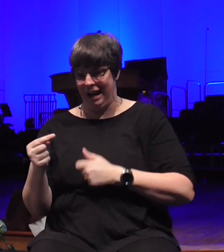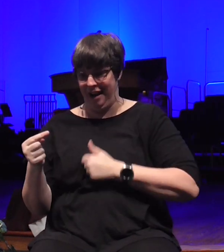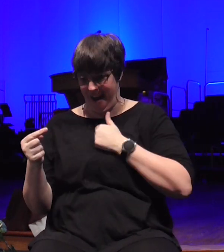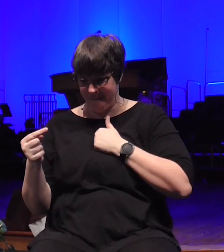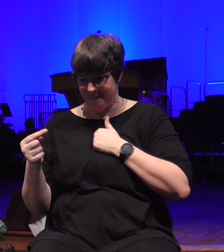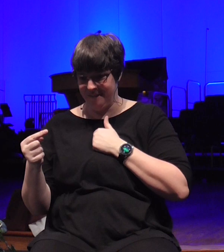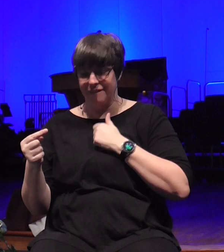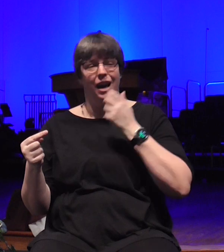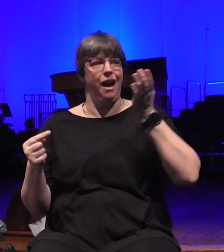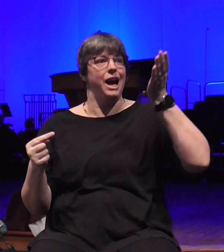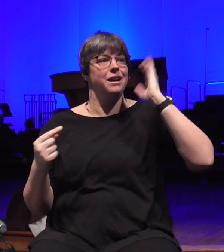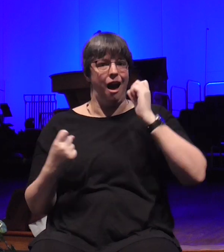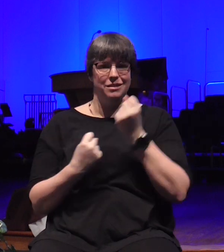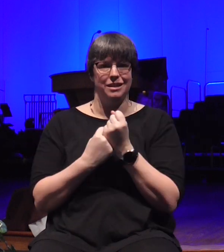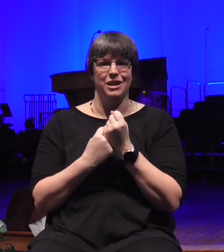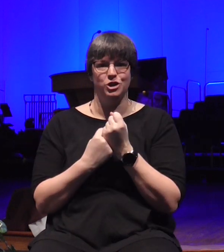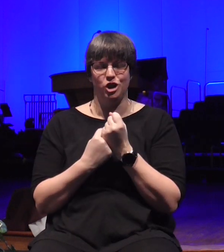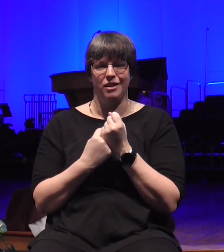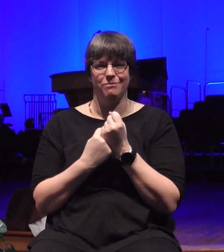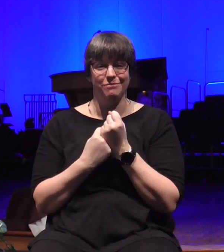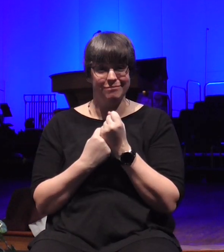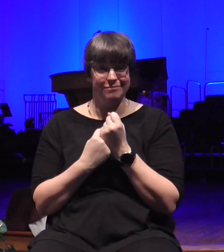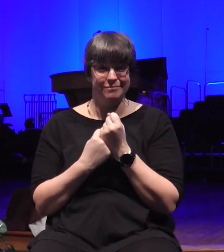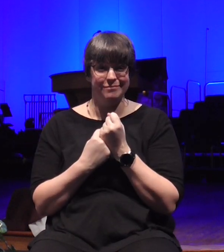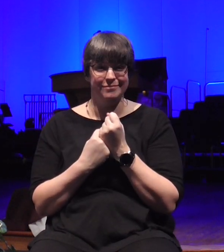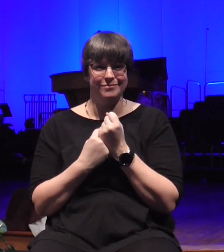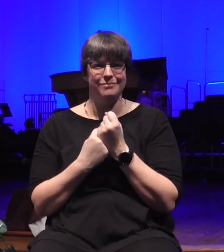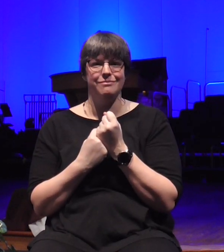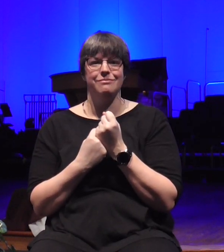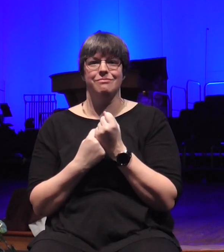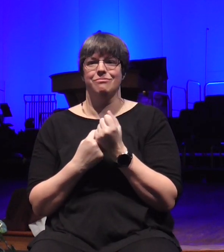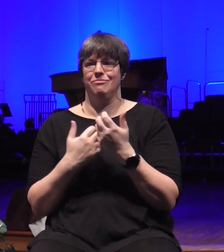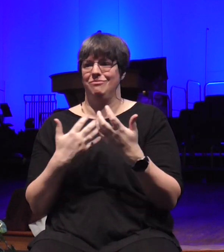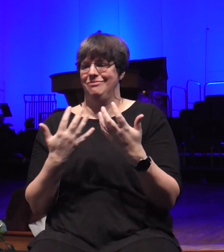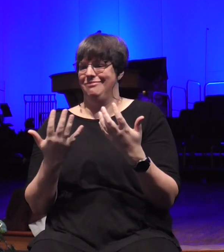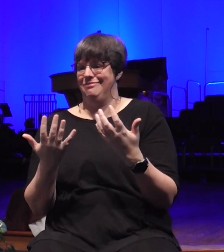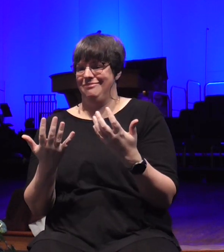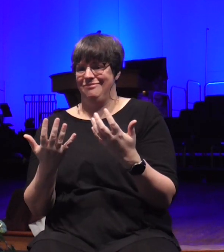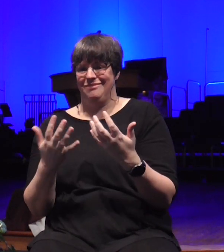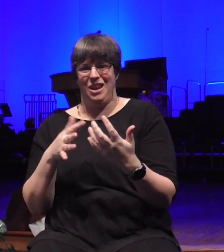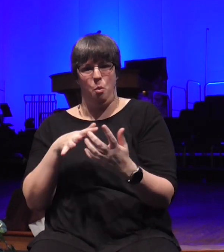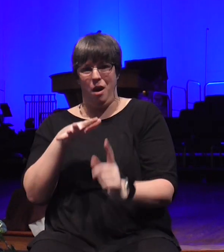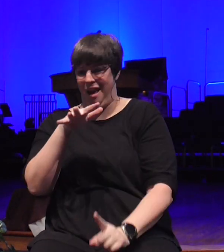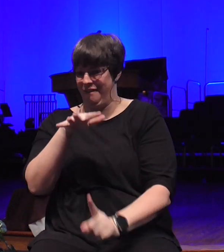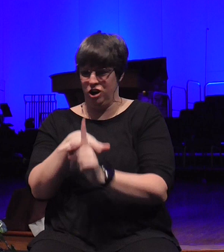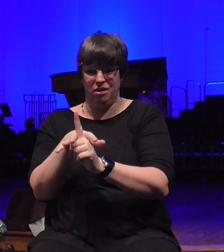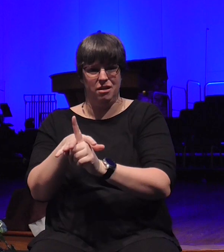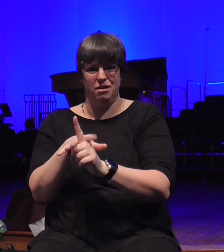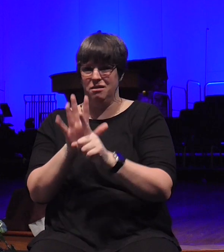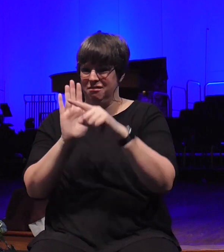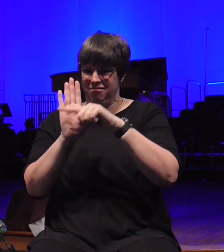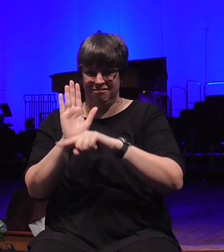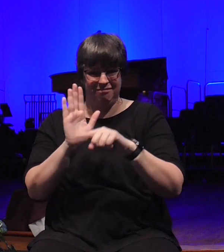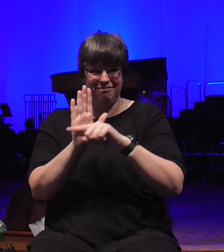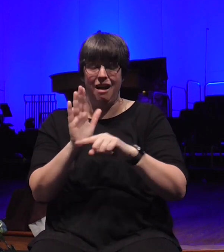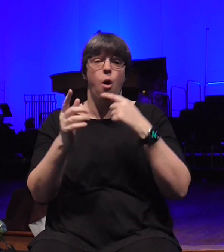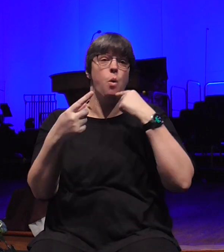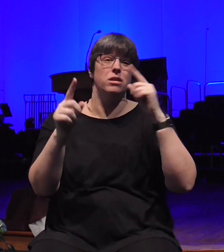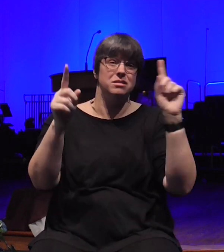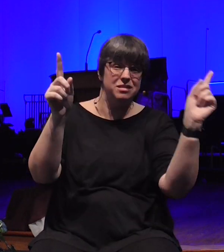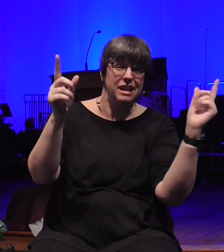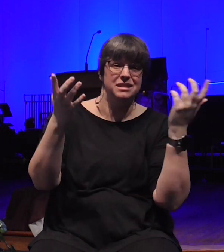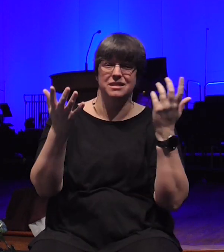in life, God's gotcha. Amidst your setbacks and your successes,